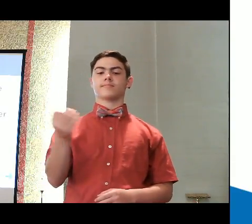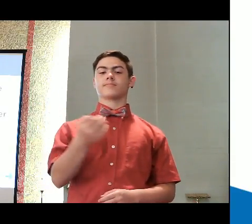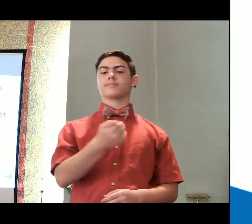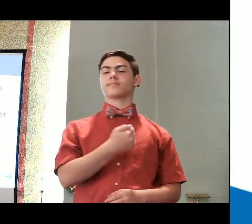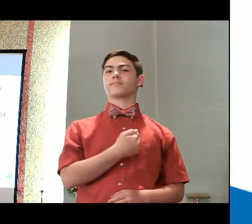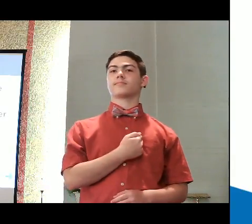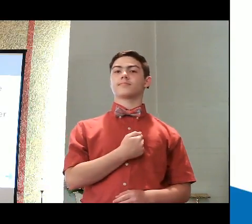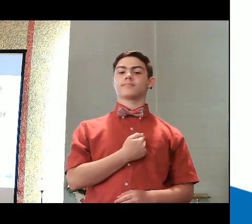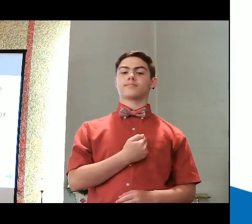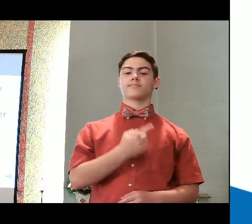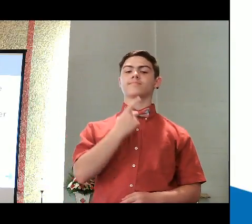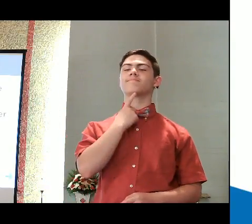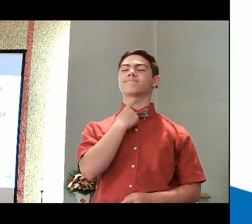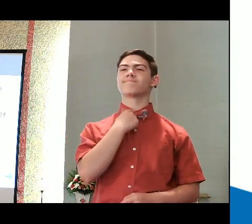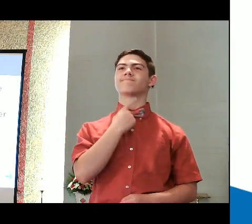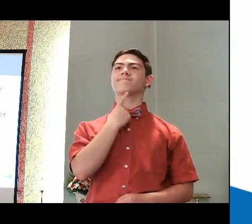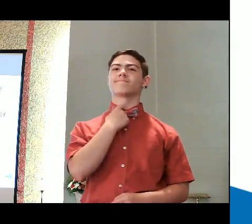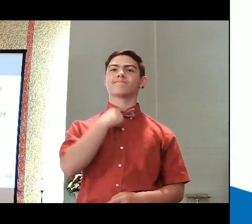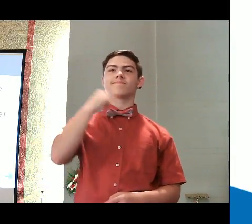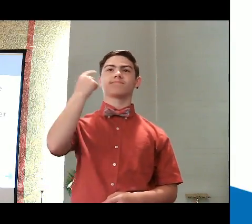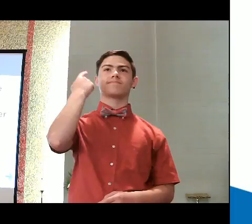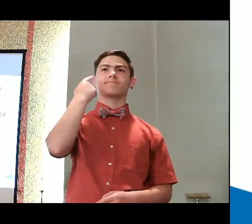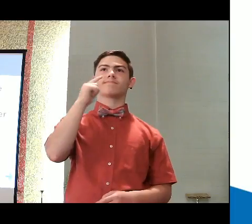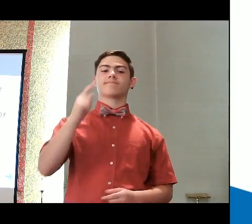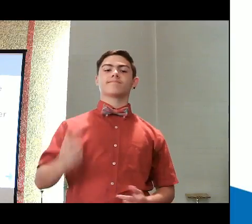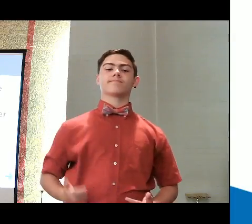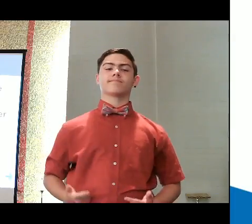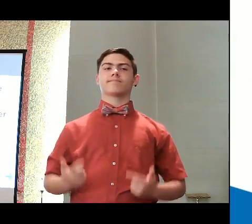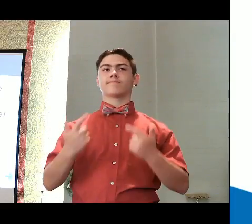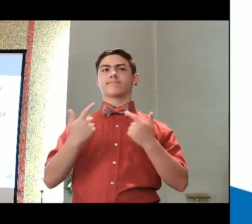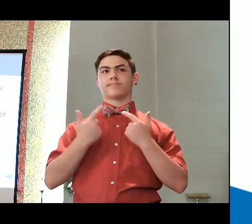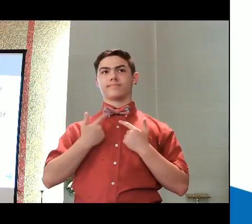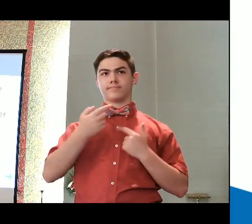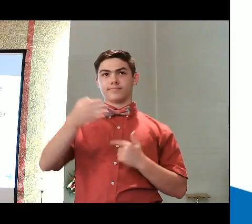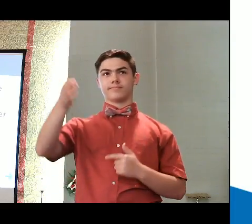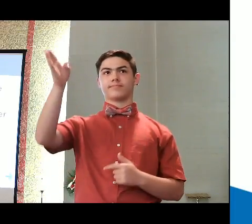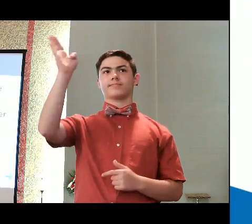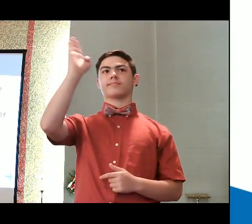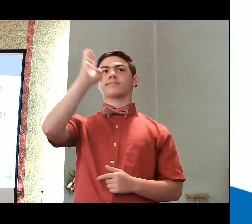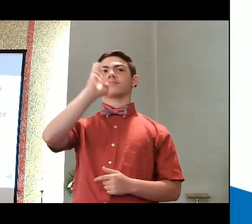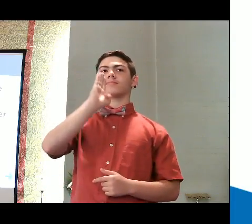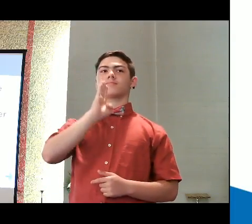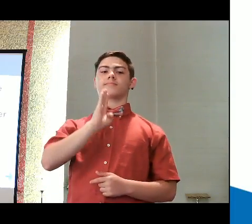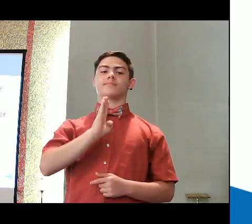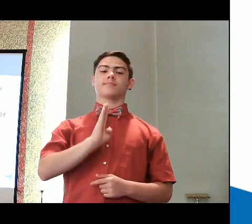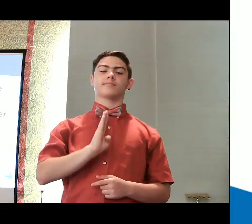My soul thirsts for the living